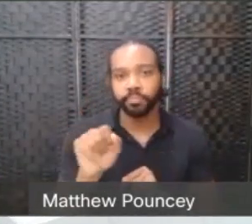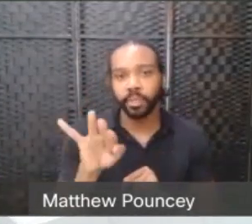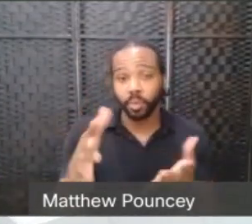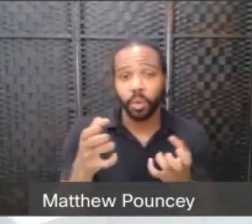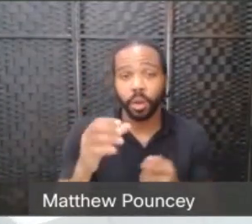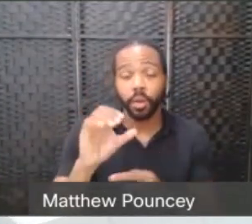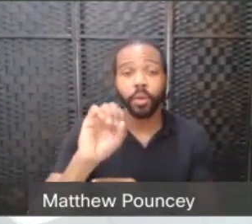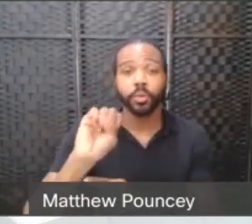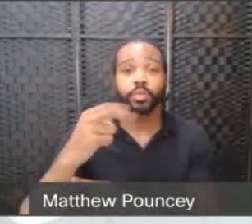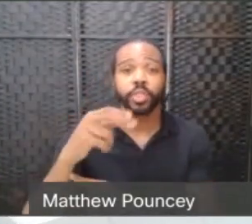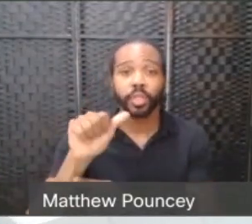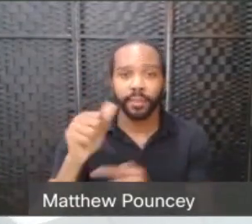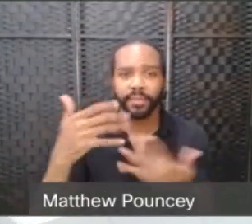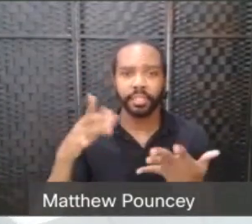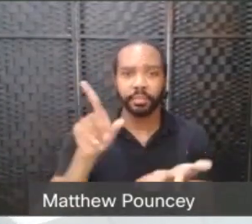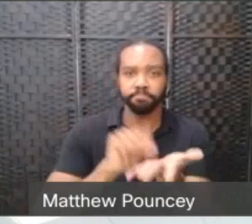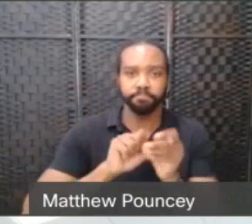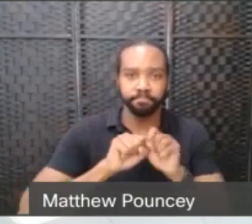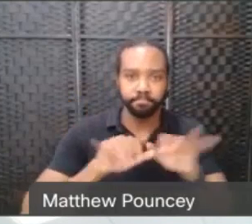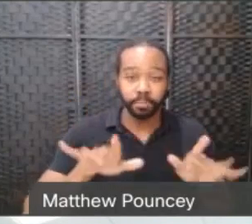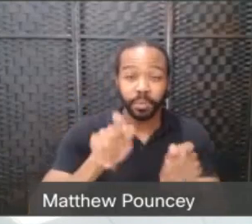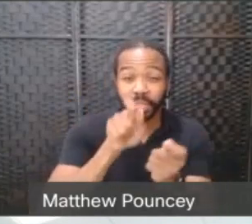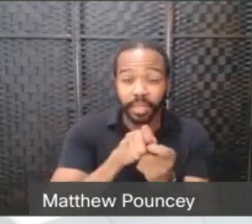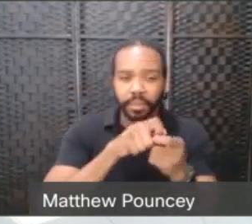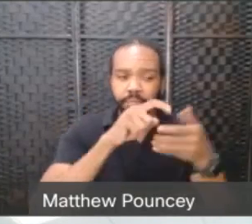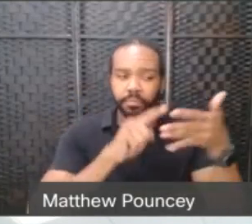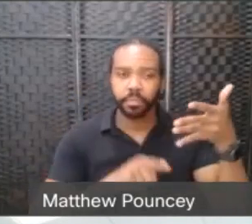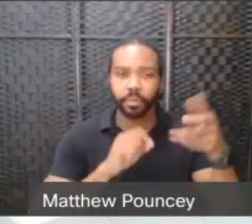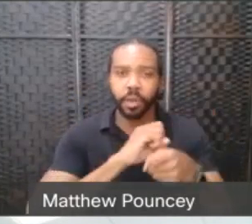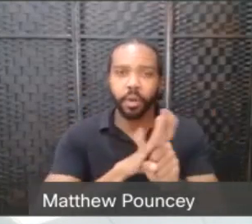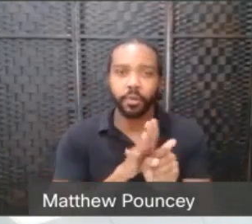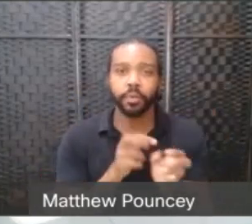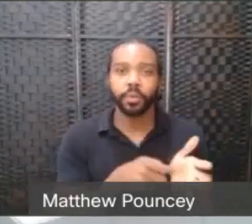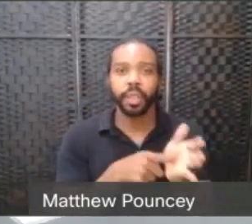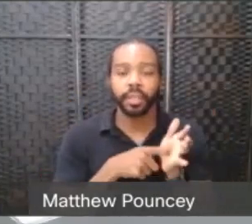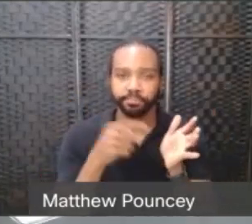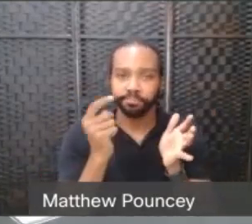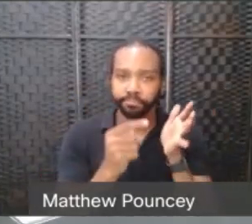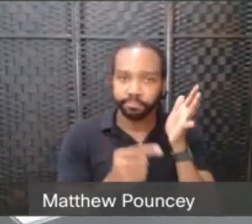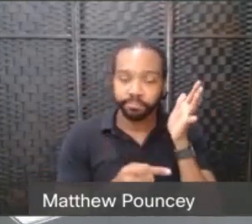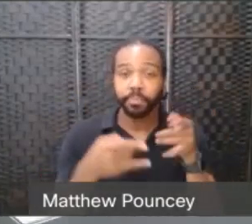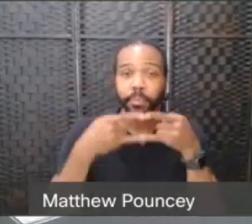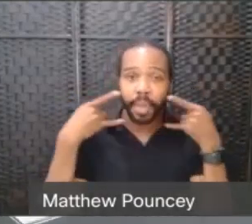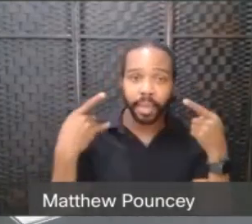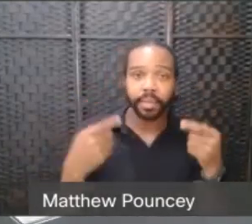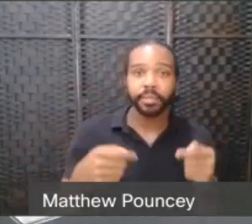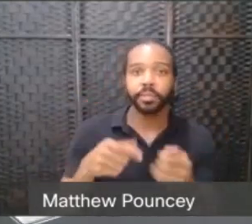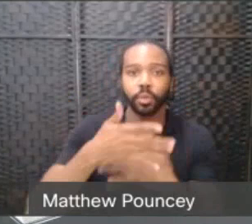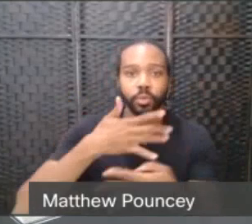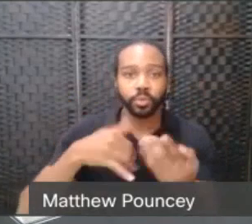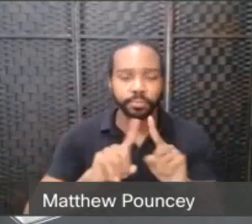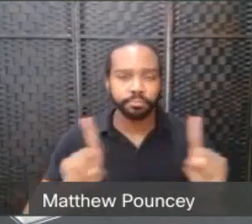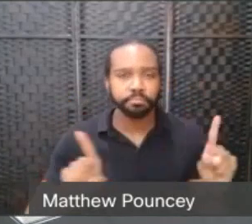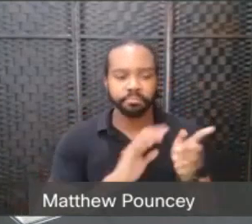out some very specific COVID-related mandates, including masking and social distancing and things like that. And